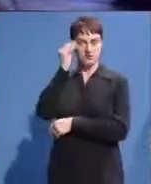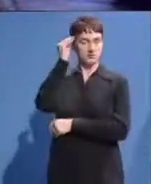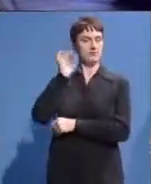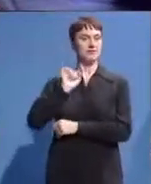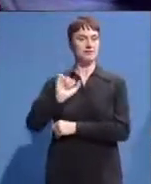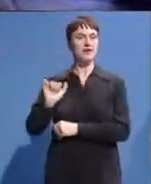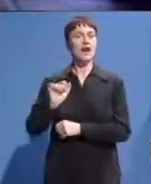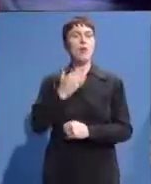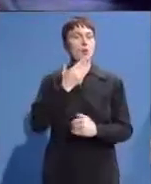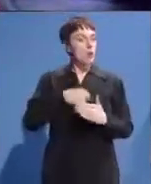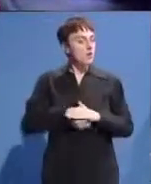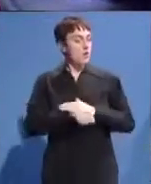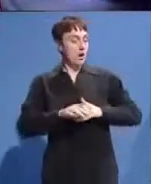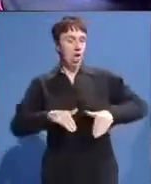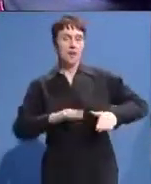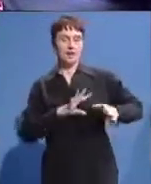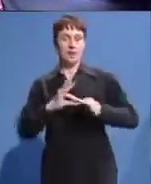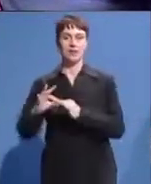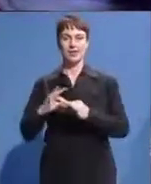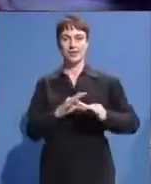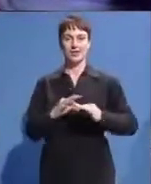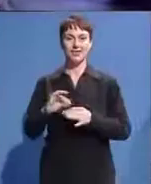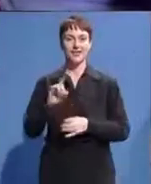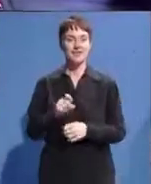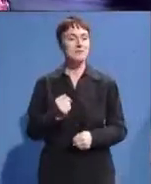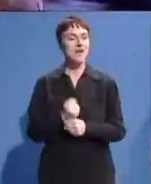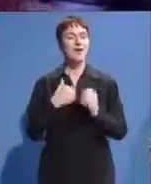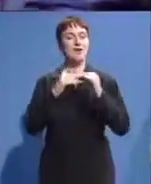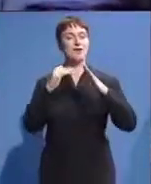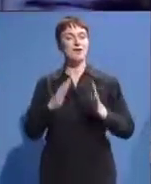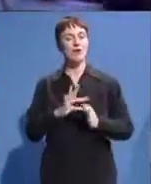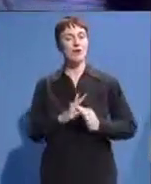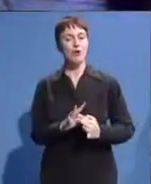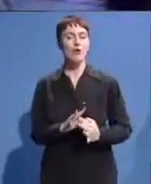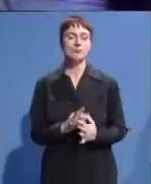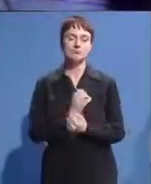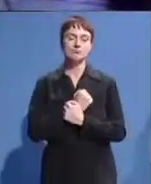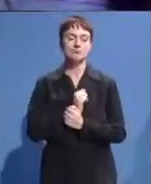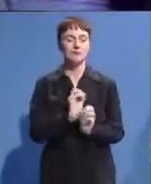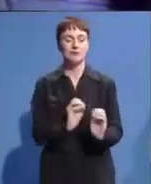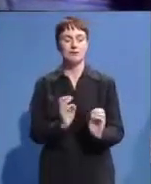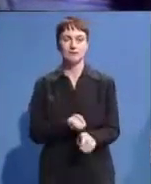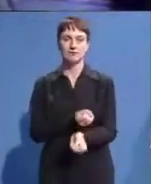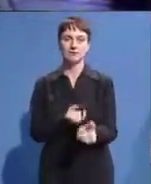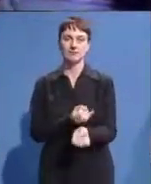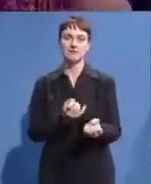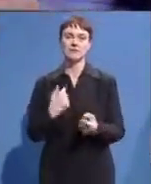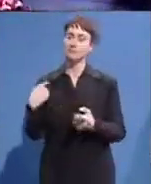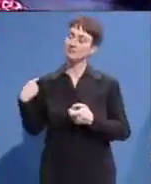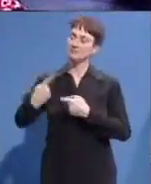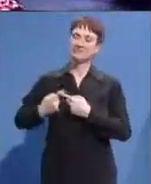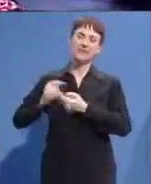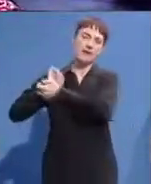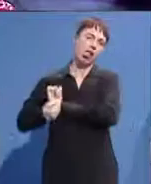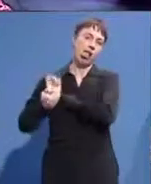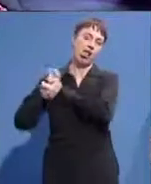unborn, turning our childless graveyards into laughing homes. The chains of our past should not bundle us forever, but seal